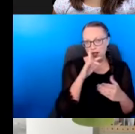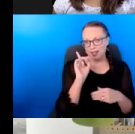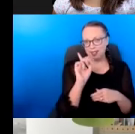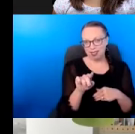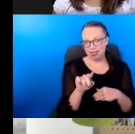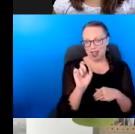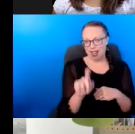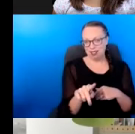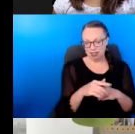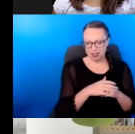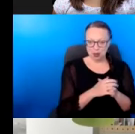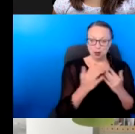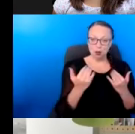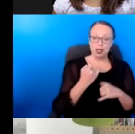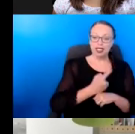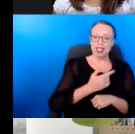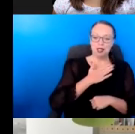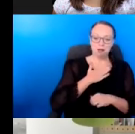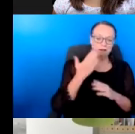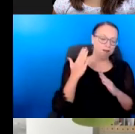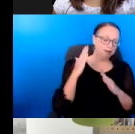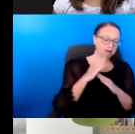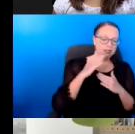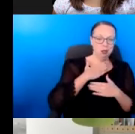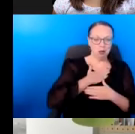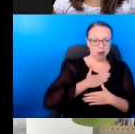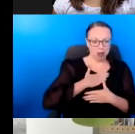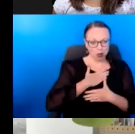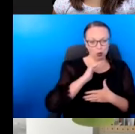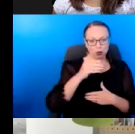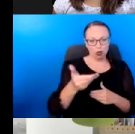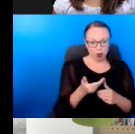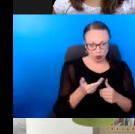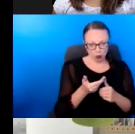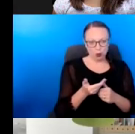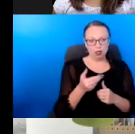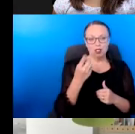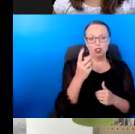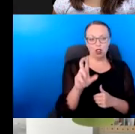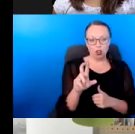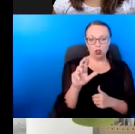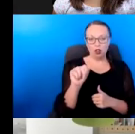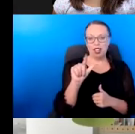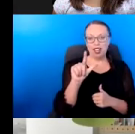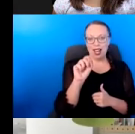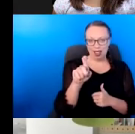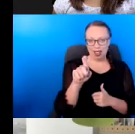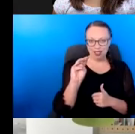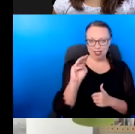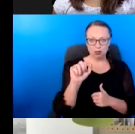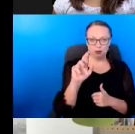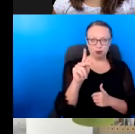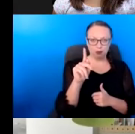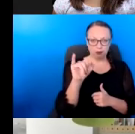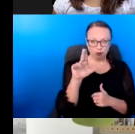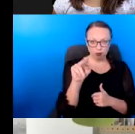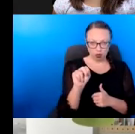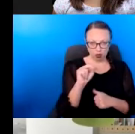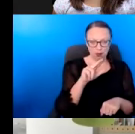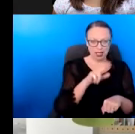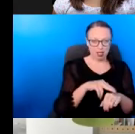Today, it is my greatest pleasure to introduce Dr. Alex Martin from the National Institute